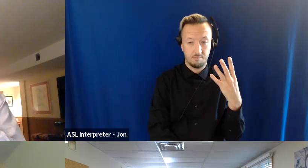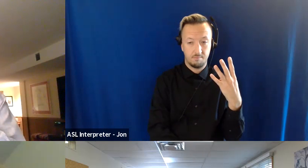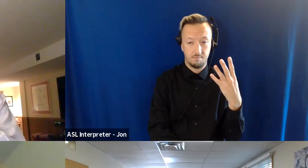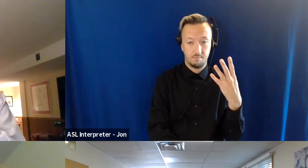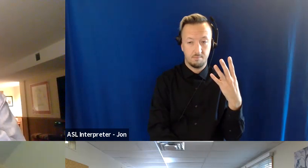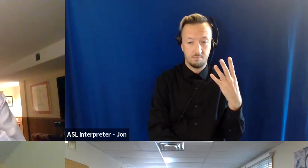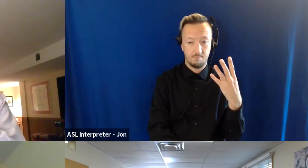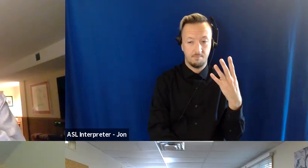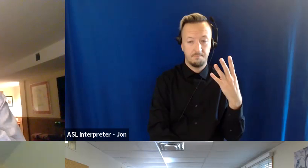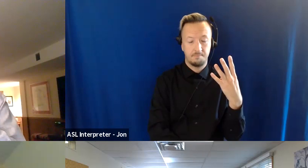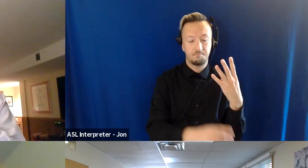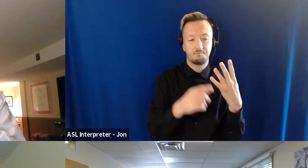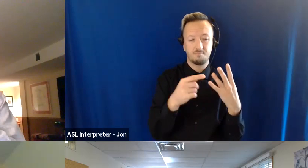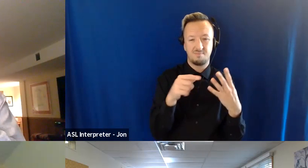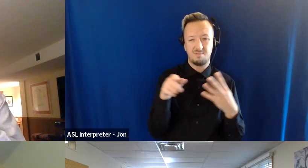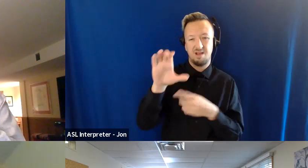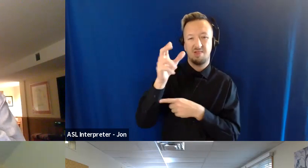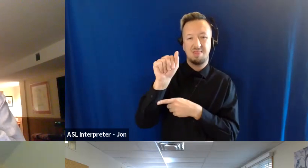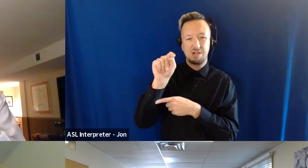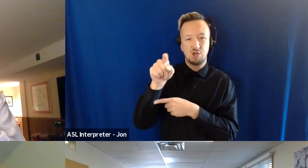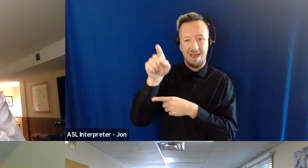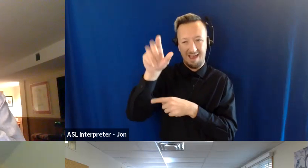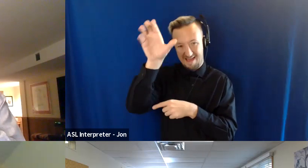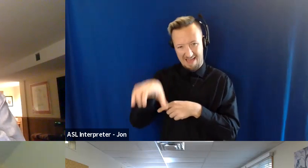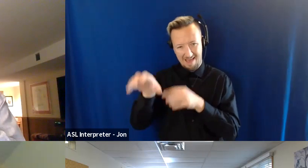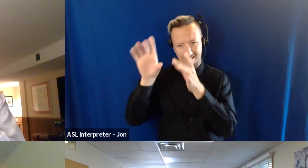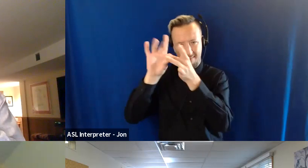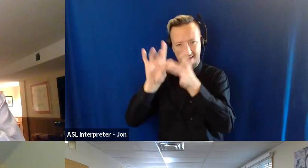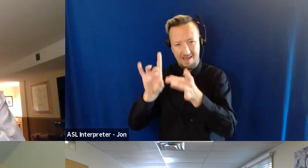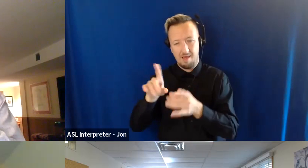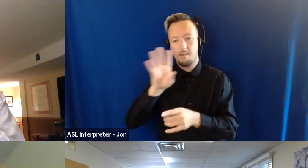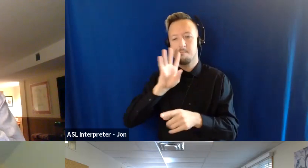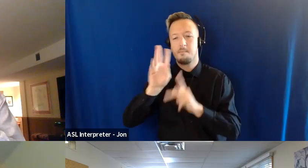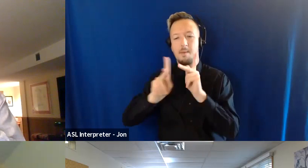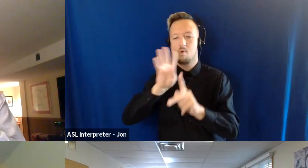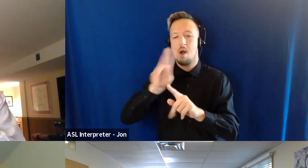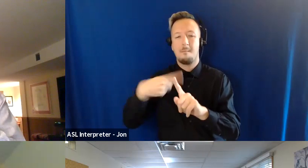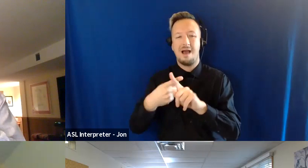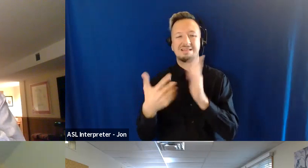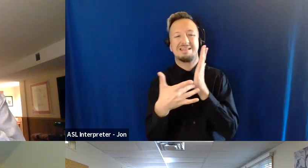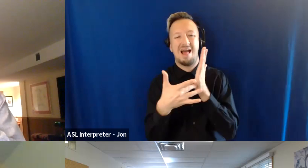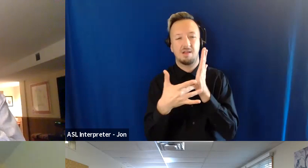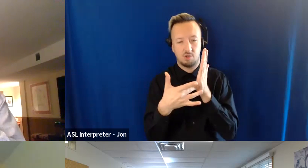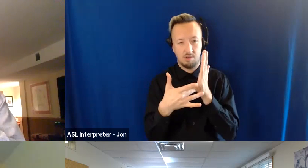in the chat, people were commenting about technology as part of accessibility.